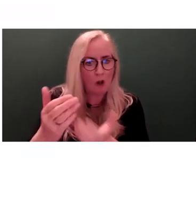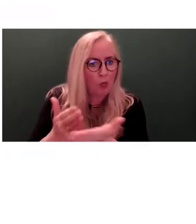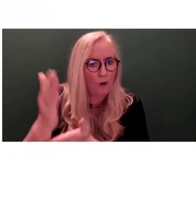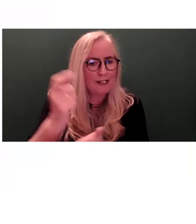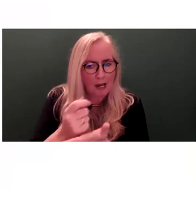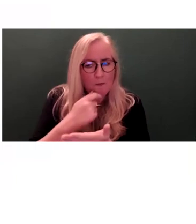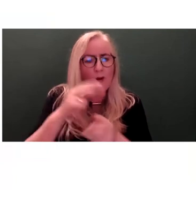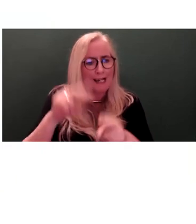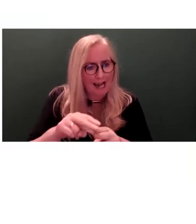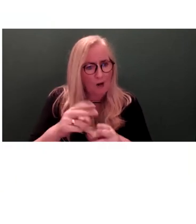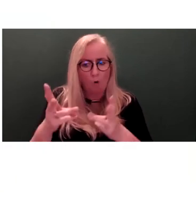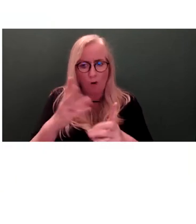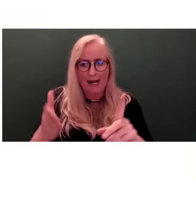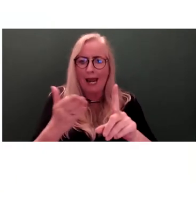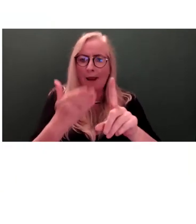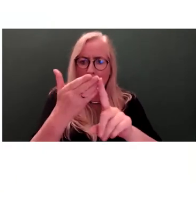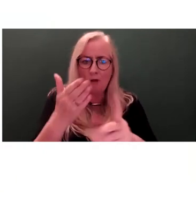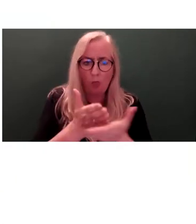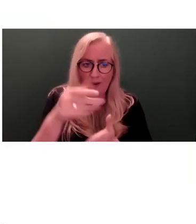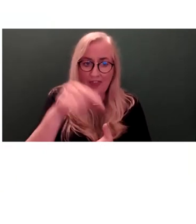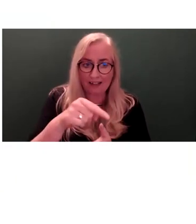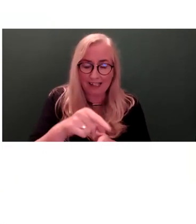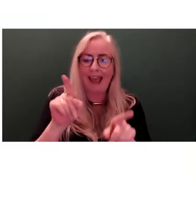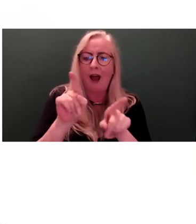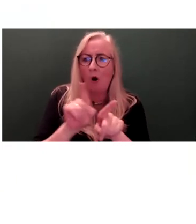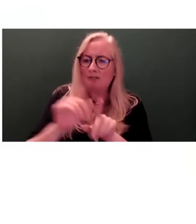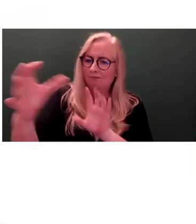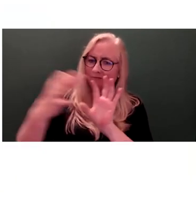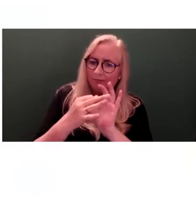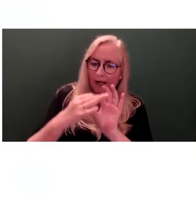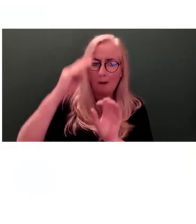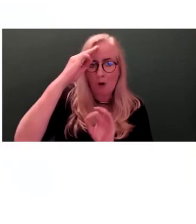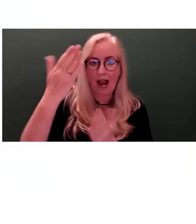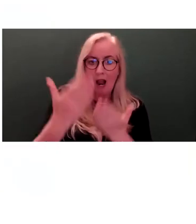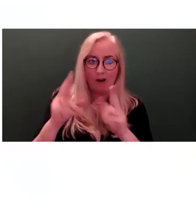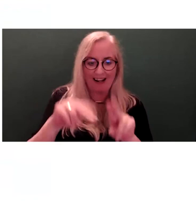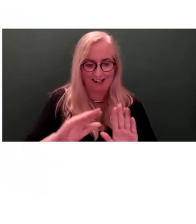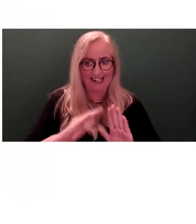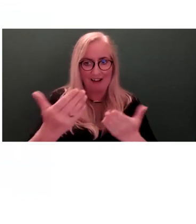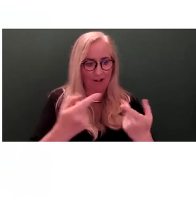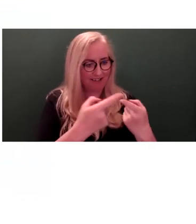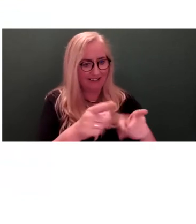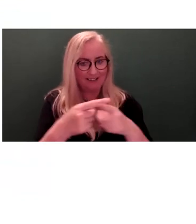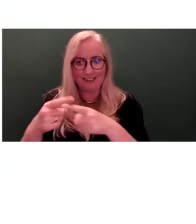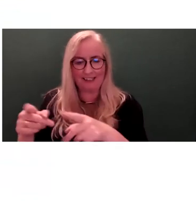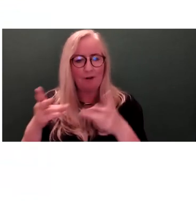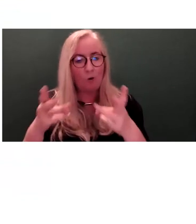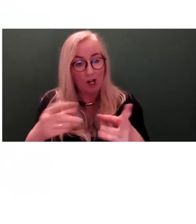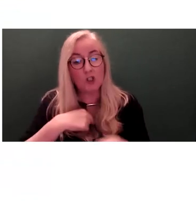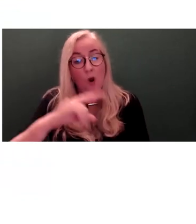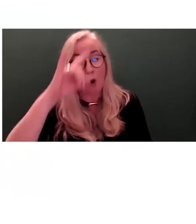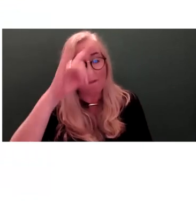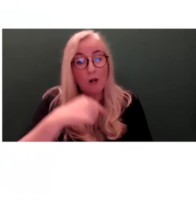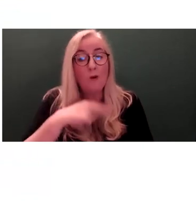work towards that and work much more closely with employers around how we develop and deliver those offerings, then I think hopefully we can make